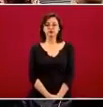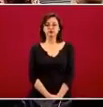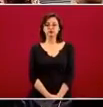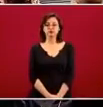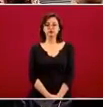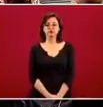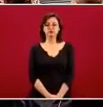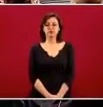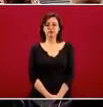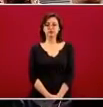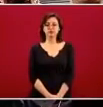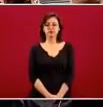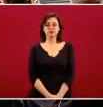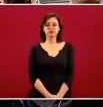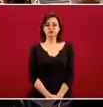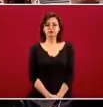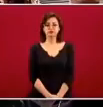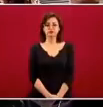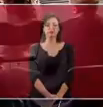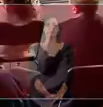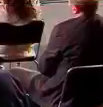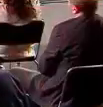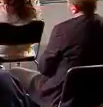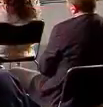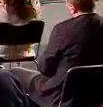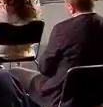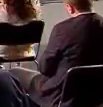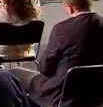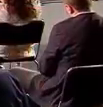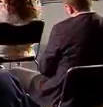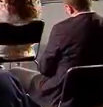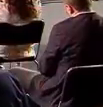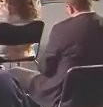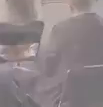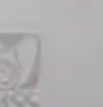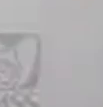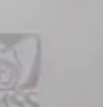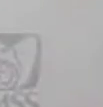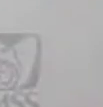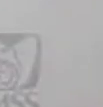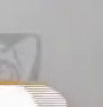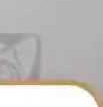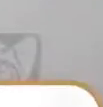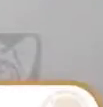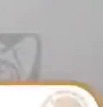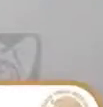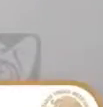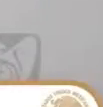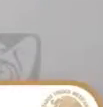merits him going in person to the hospital. I would like to show you a presentation now.